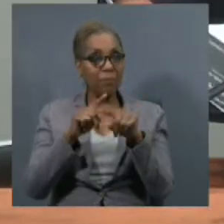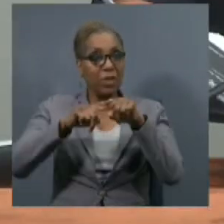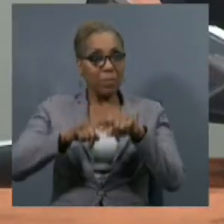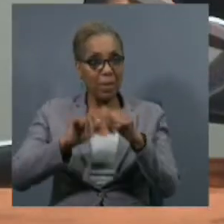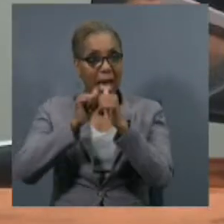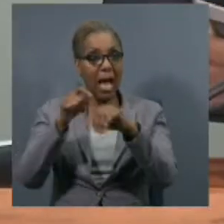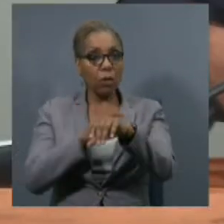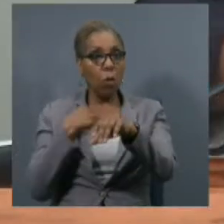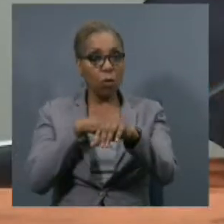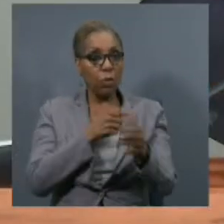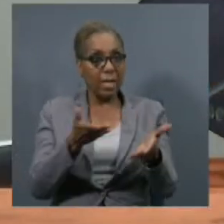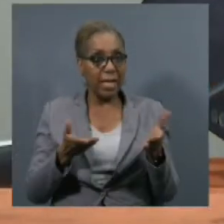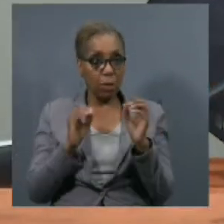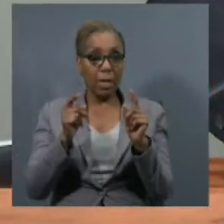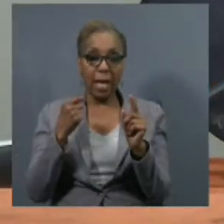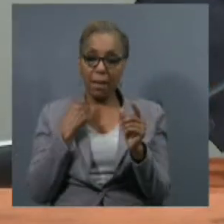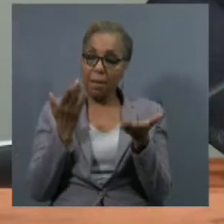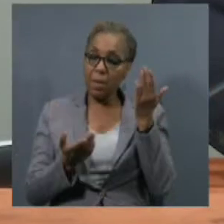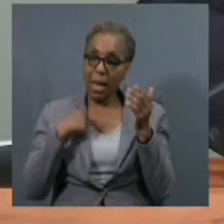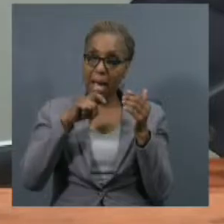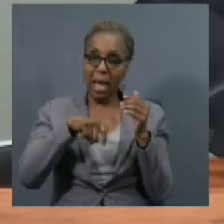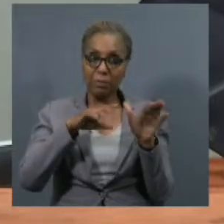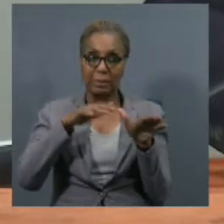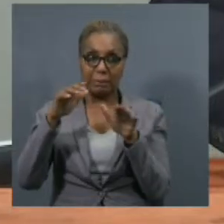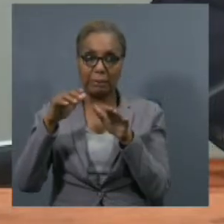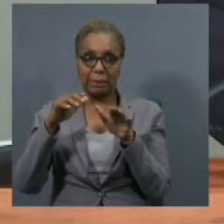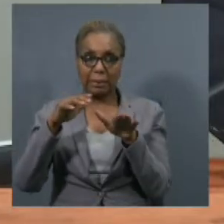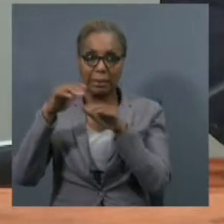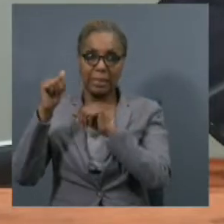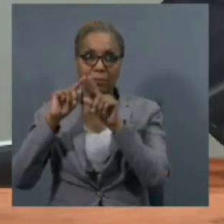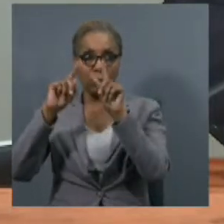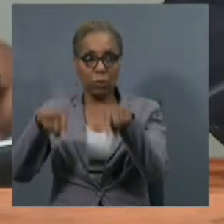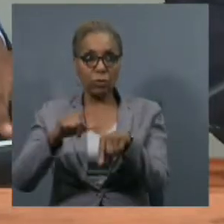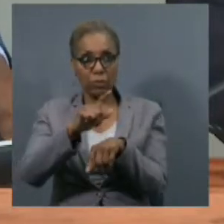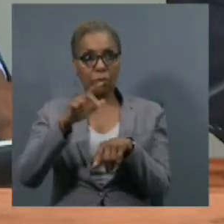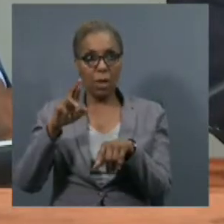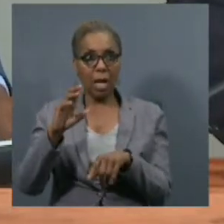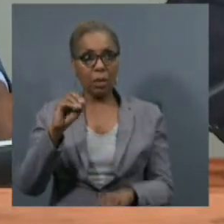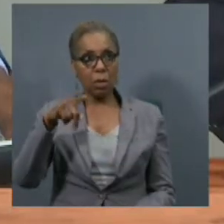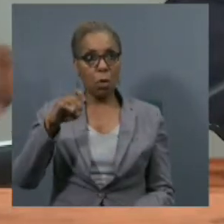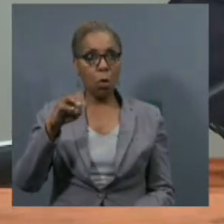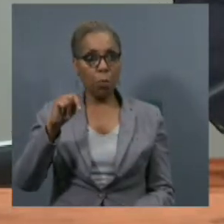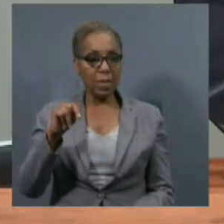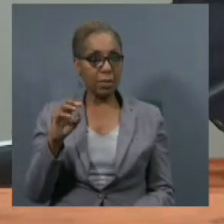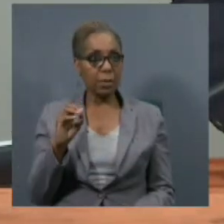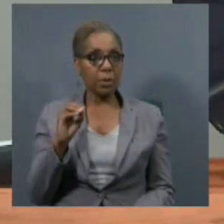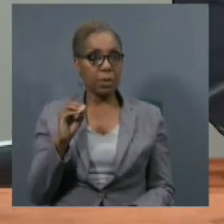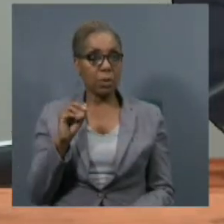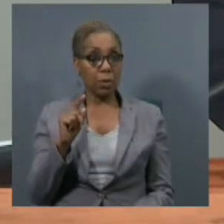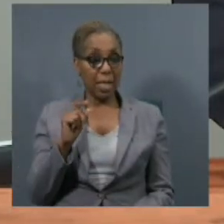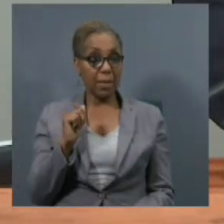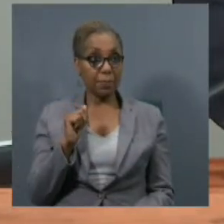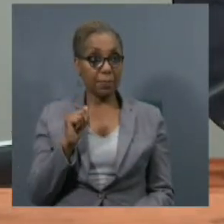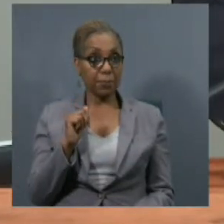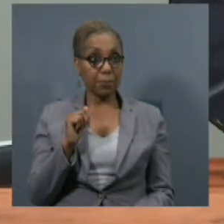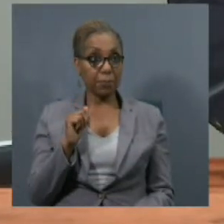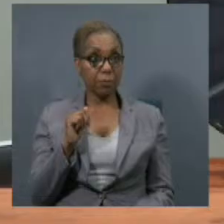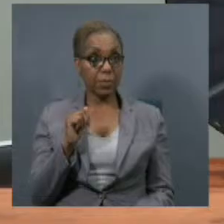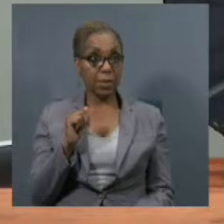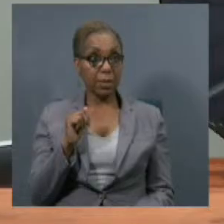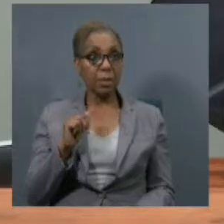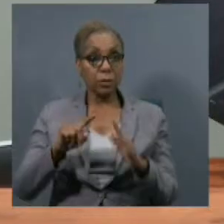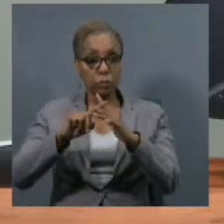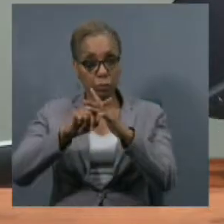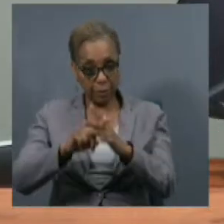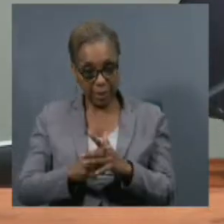long we're here, I may have to step out to go to the Little Rock Open to kick things